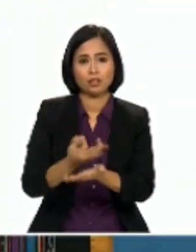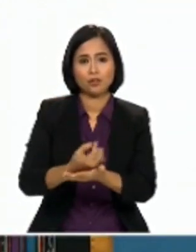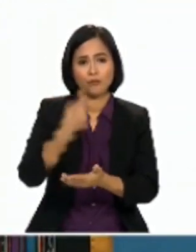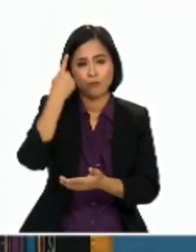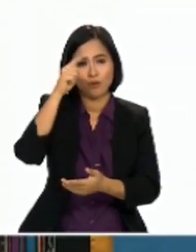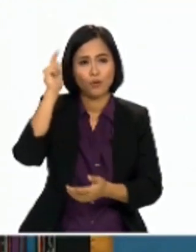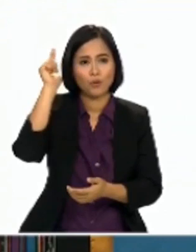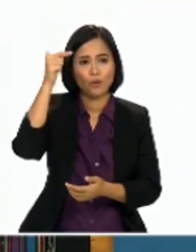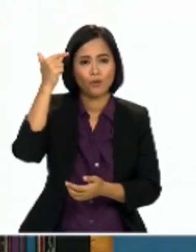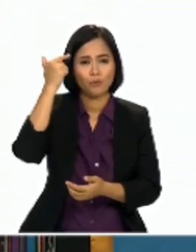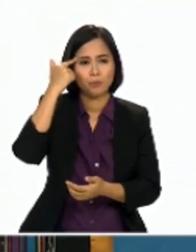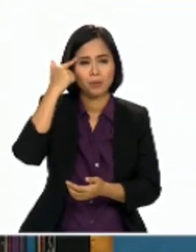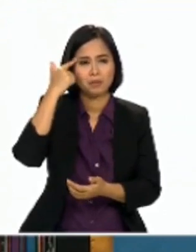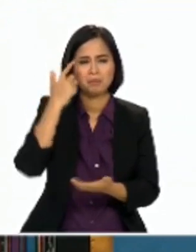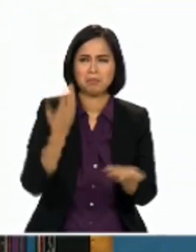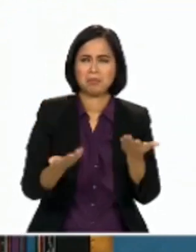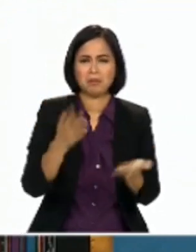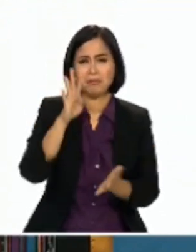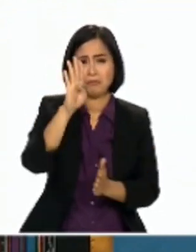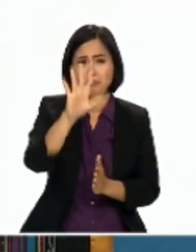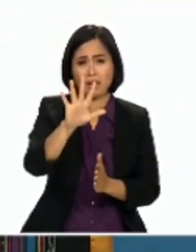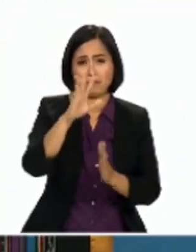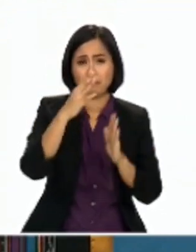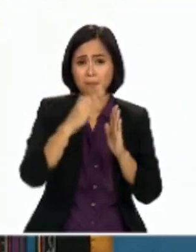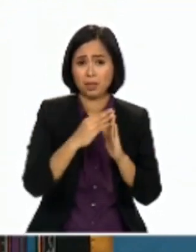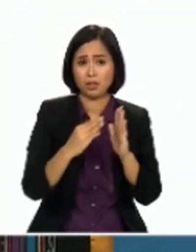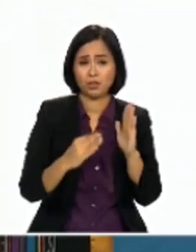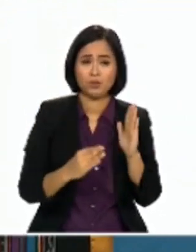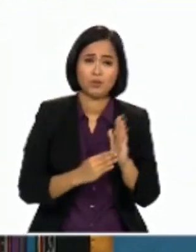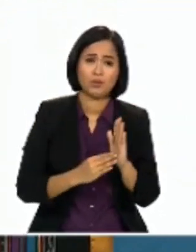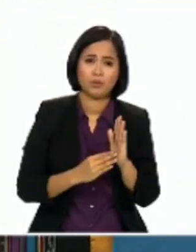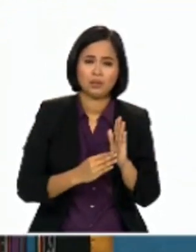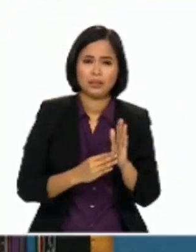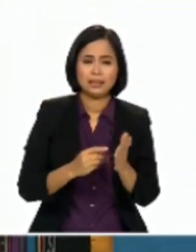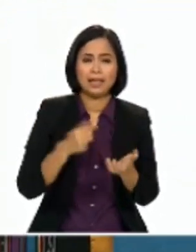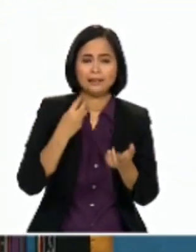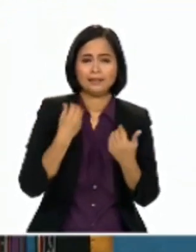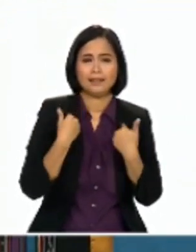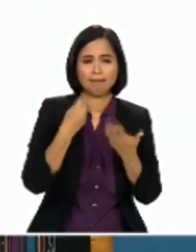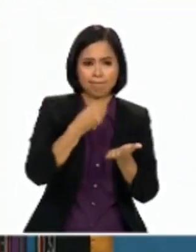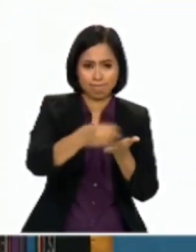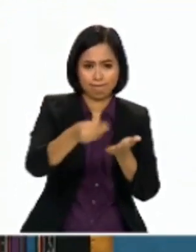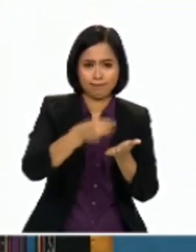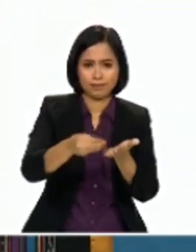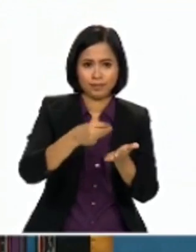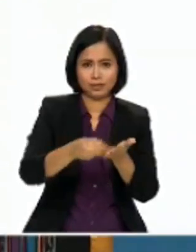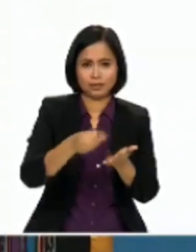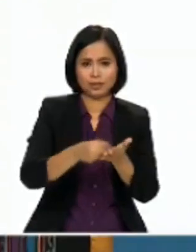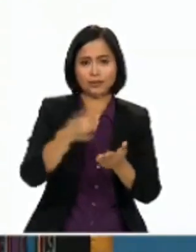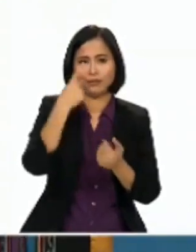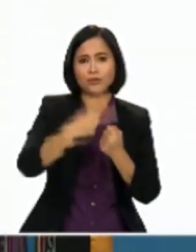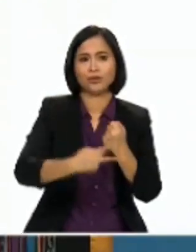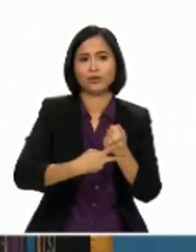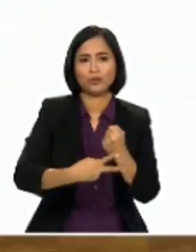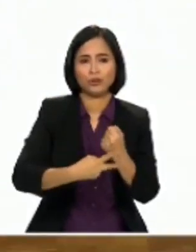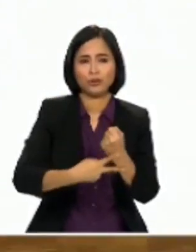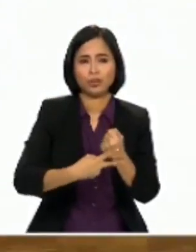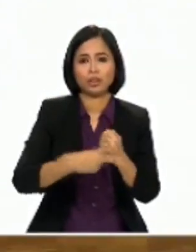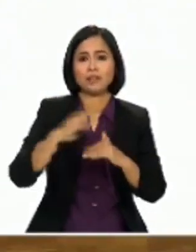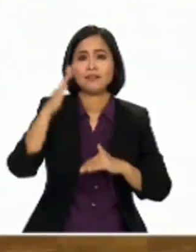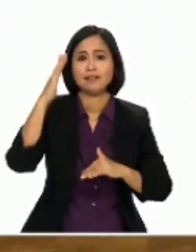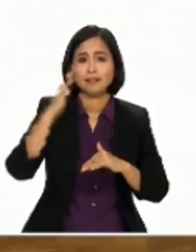About 5 billion. Ayun na lang ang gastusin ninyo to reserve the money. Rather than do